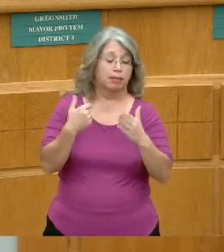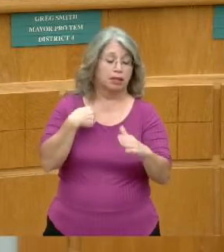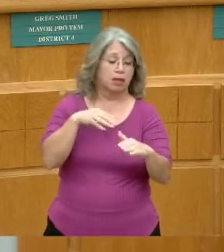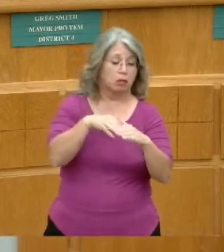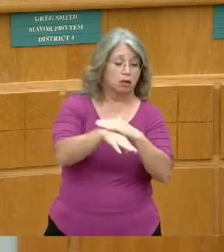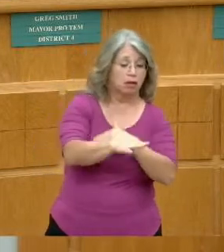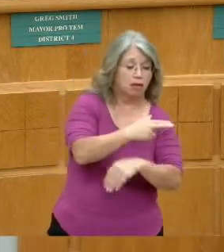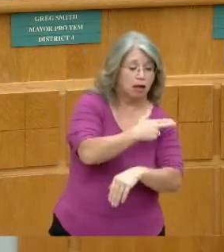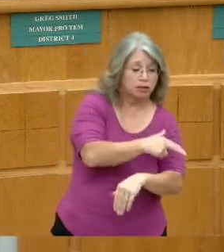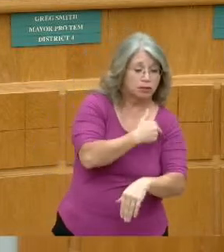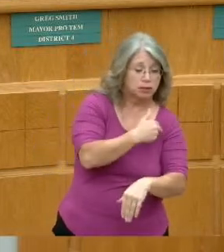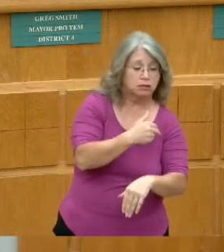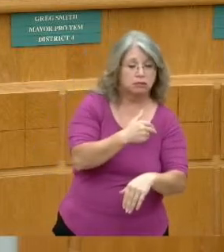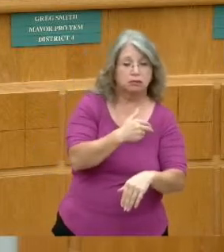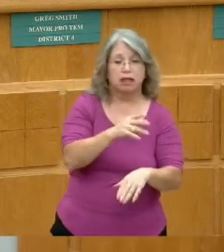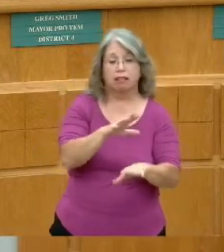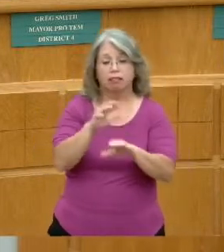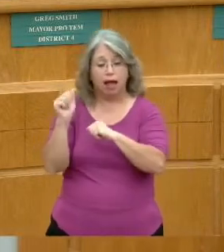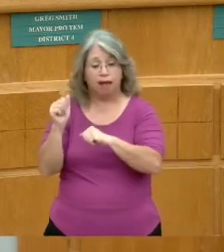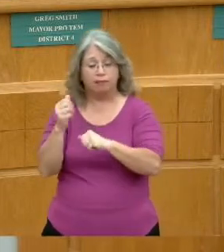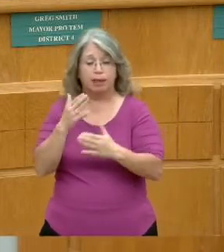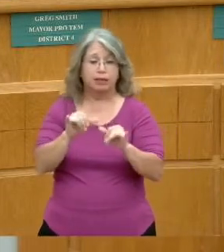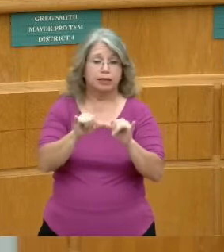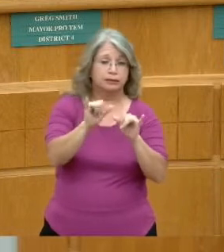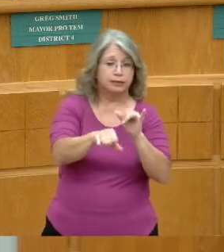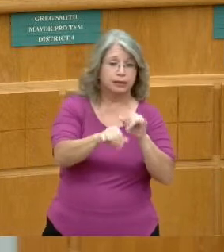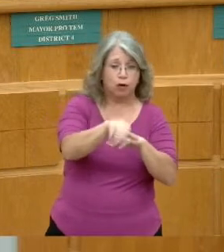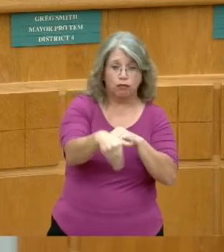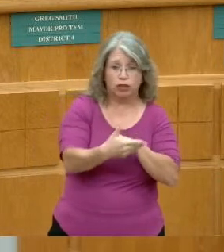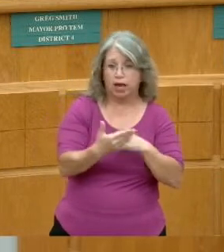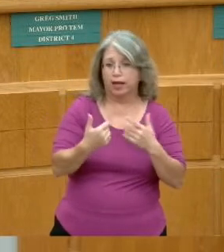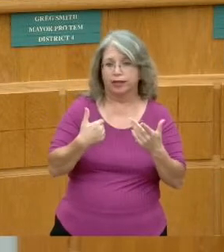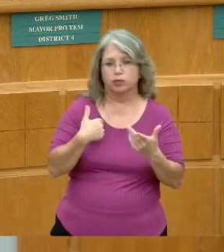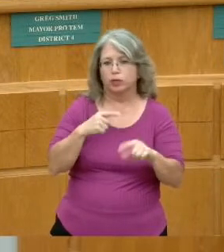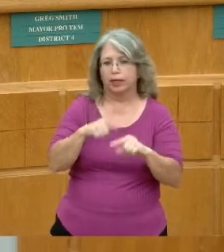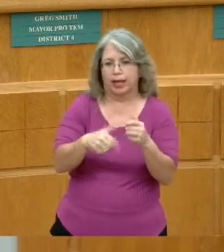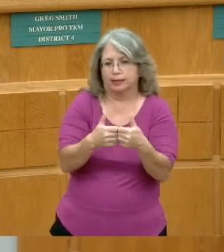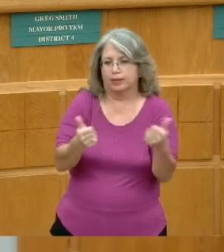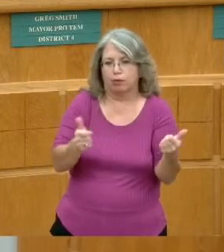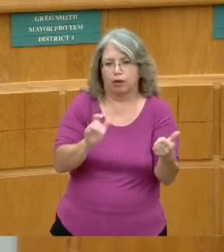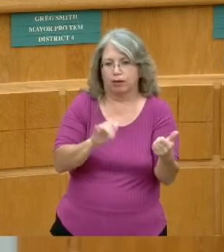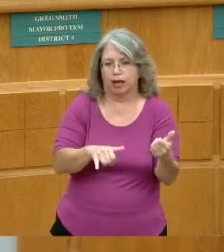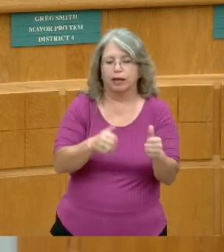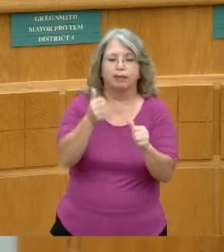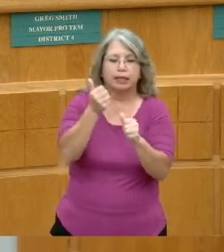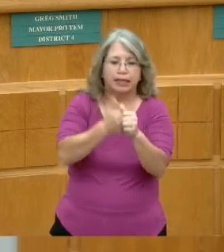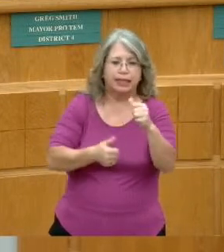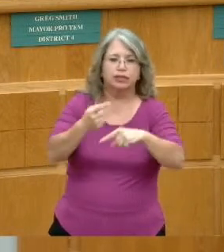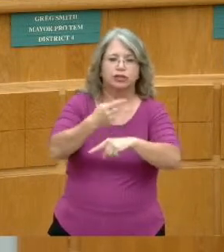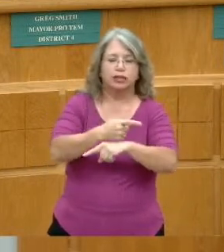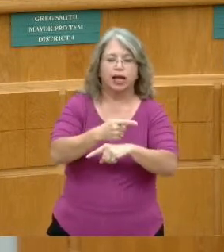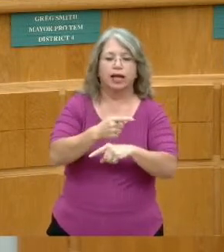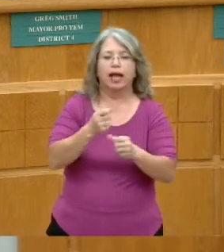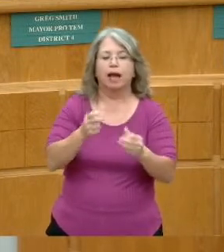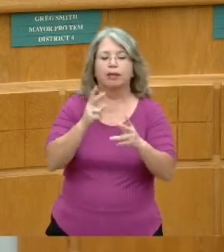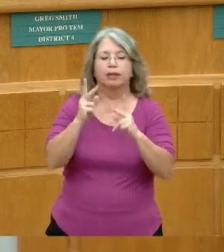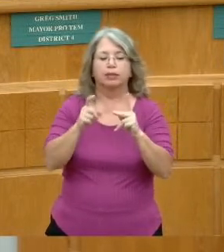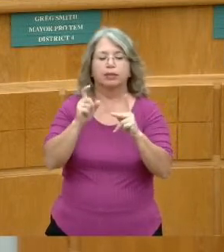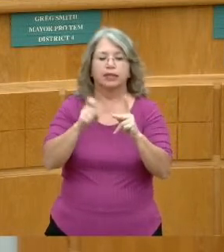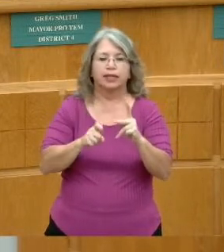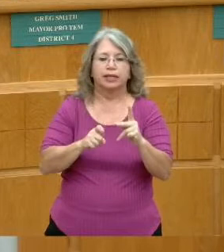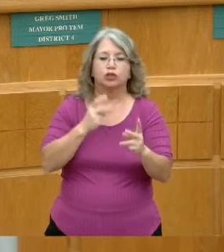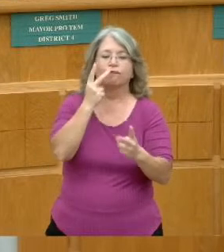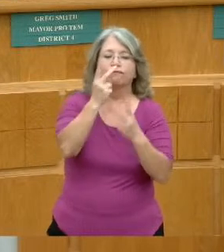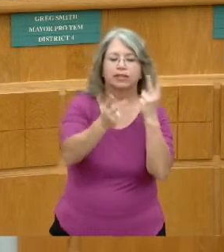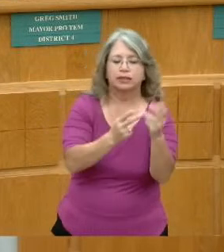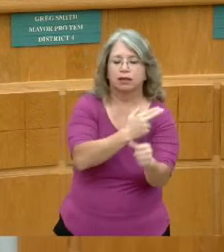left, maybe they stayed overnight. We don't discriminate between those things. So each day, how many people needed hospitalization for COVID-19?